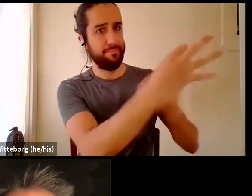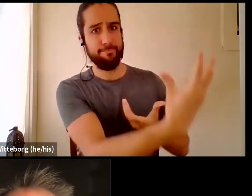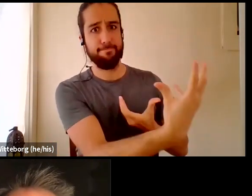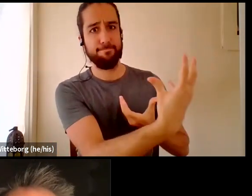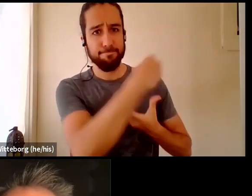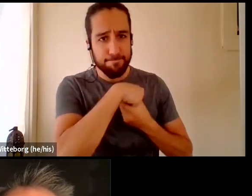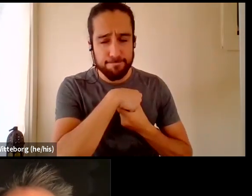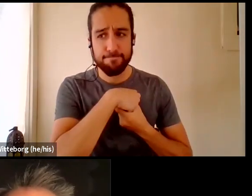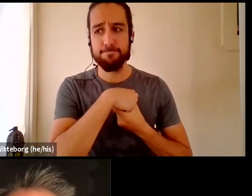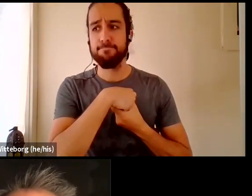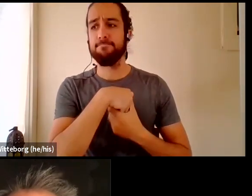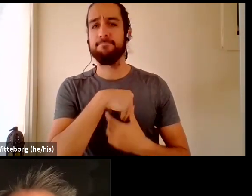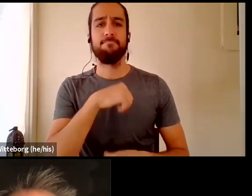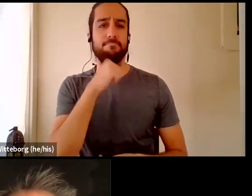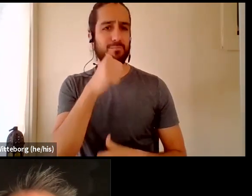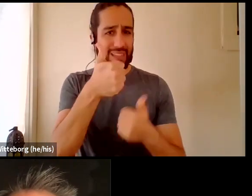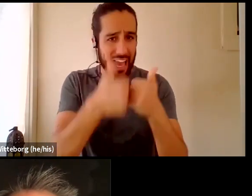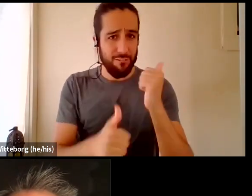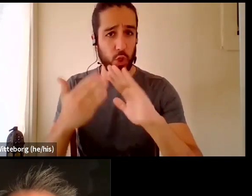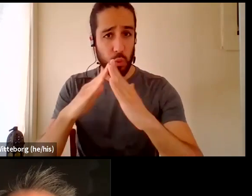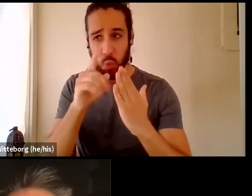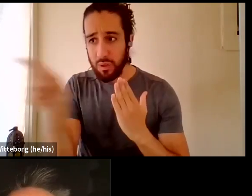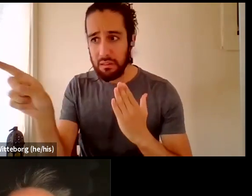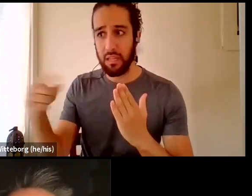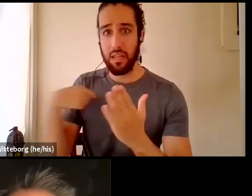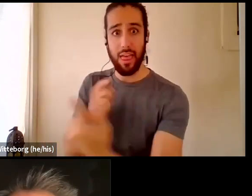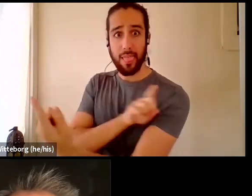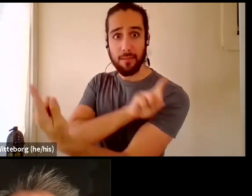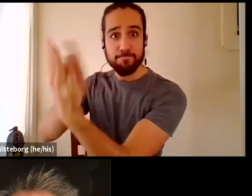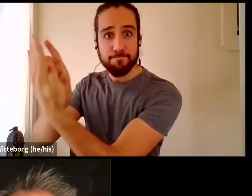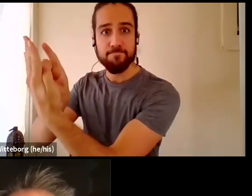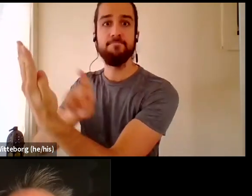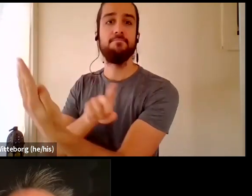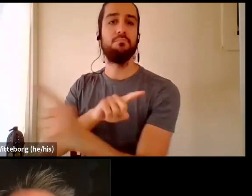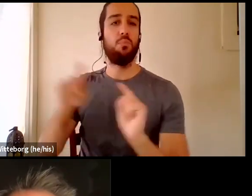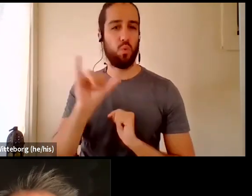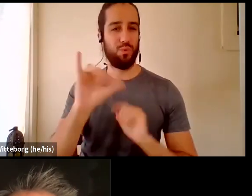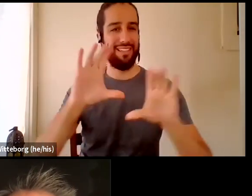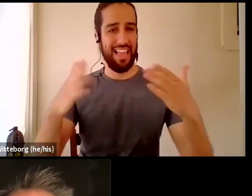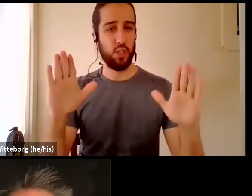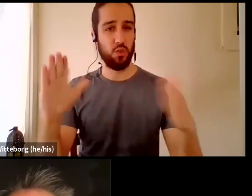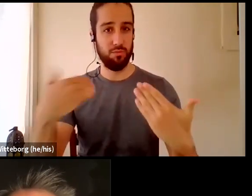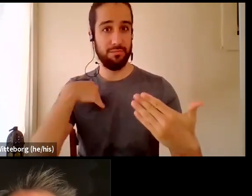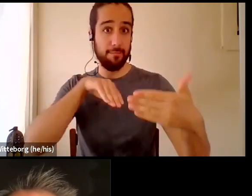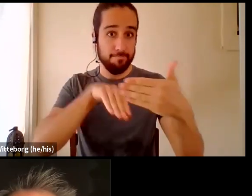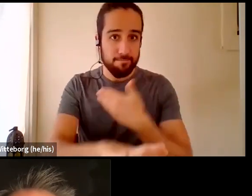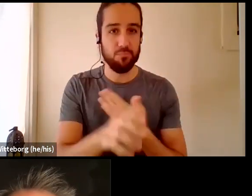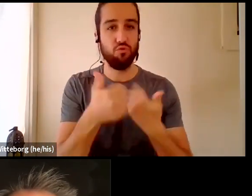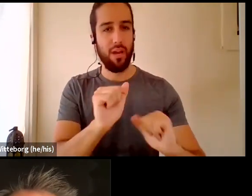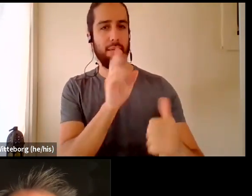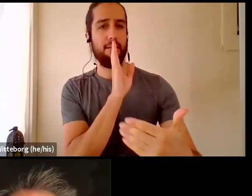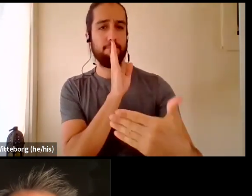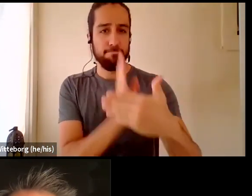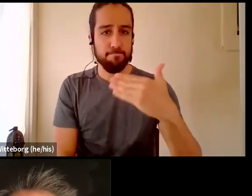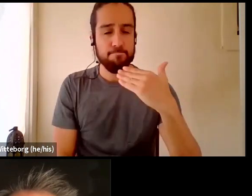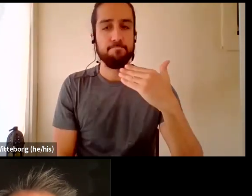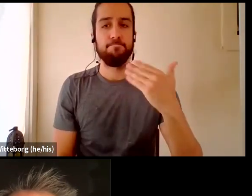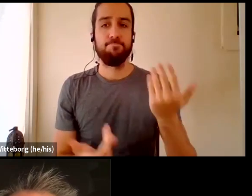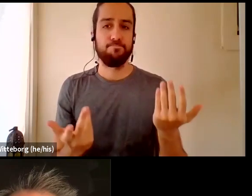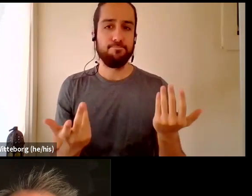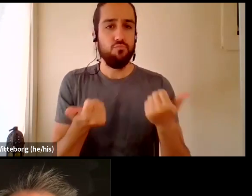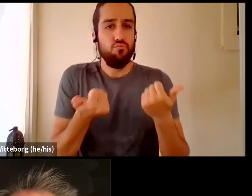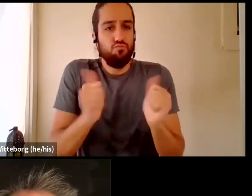every community I go to, but every class I step into, every room I step into. I try to with humility and